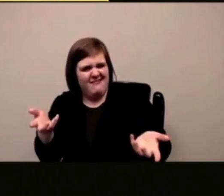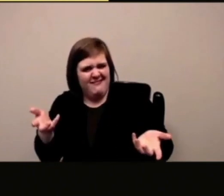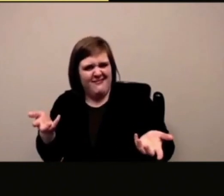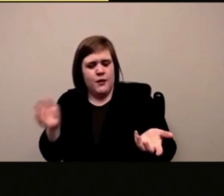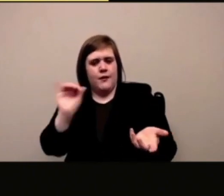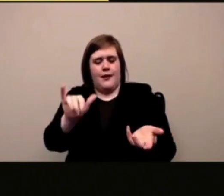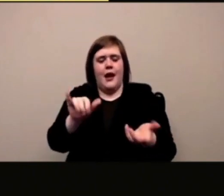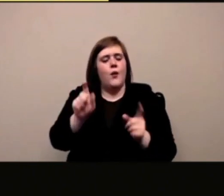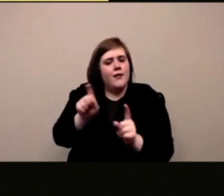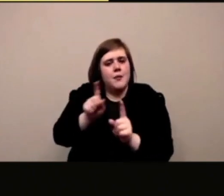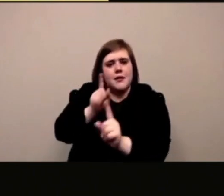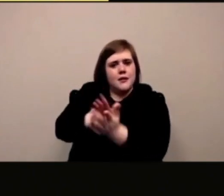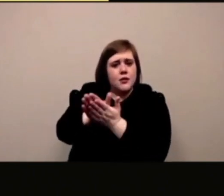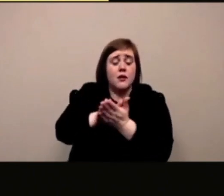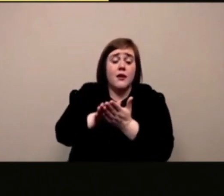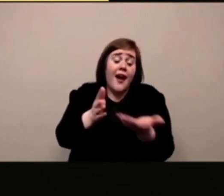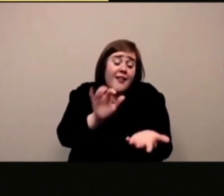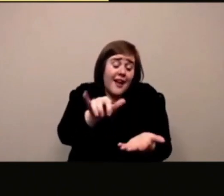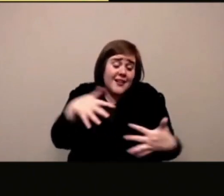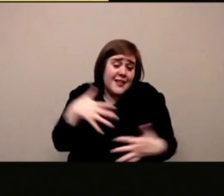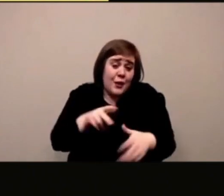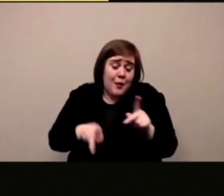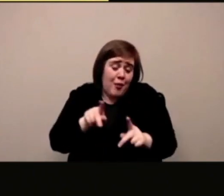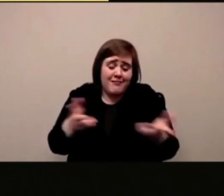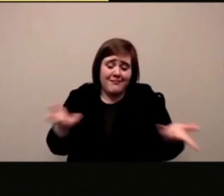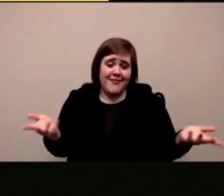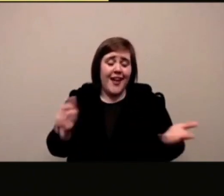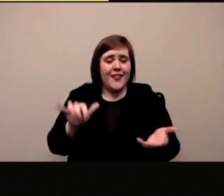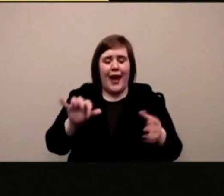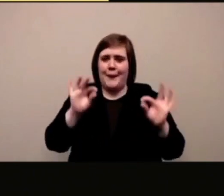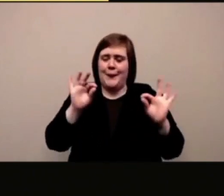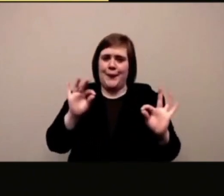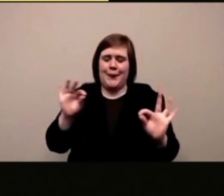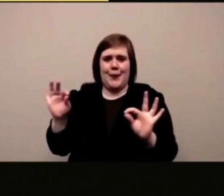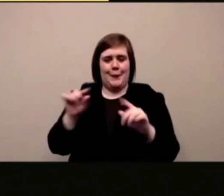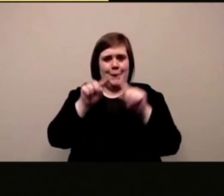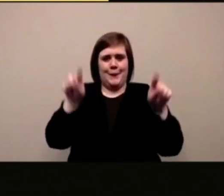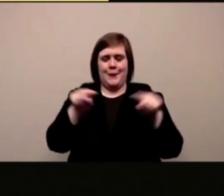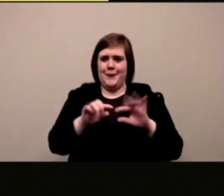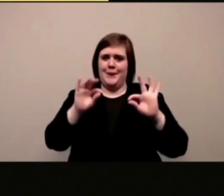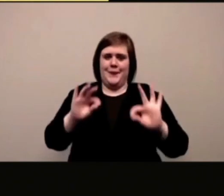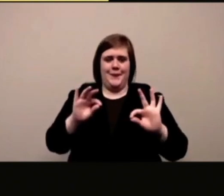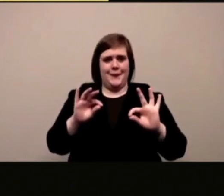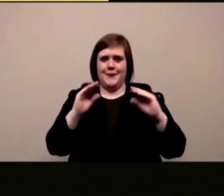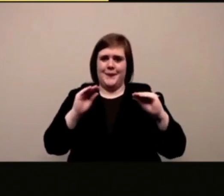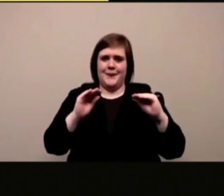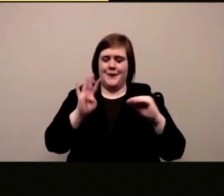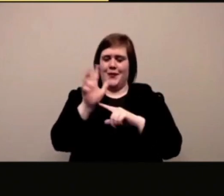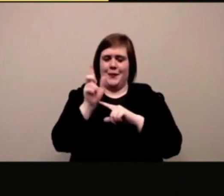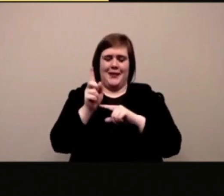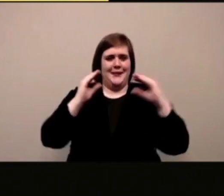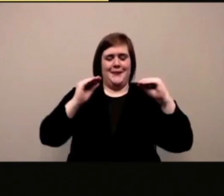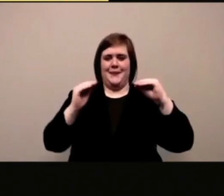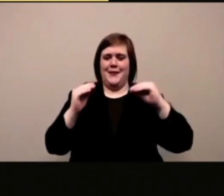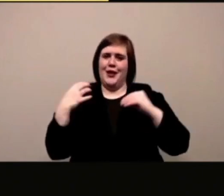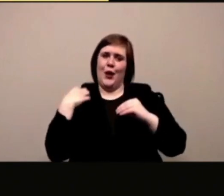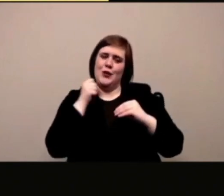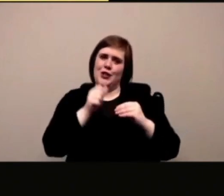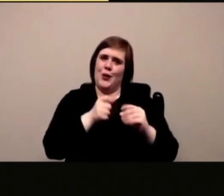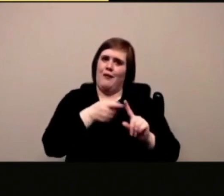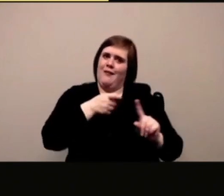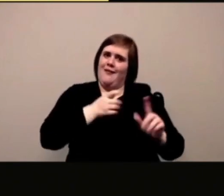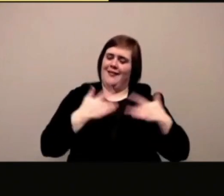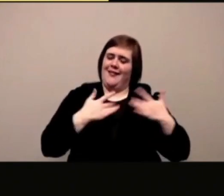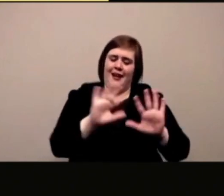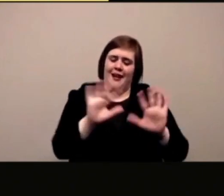be intentional again. And that scares a lot of folks. They like that cookie cutter answer. Okay, teach them in 45 minutes, coach. Don't get them too excited. Don't, not